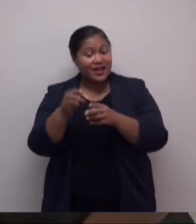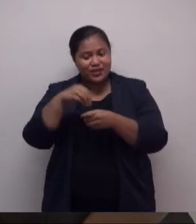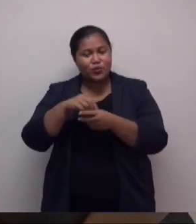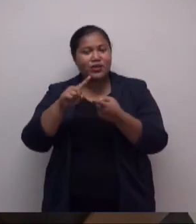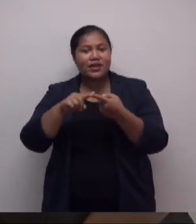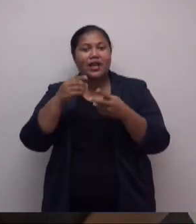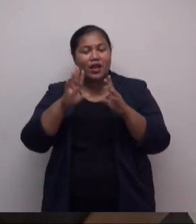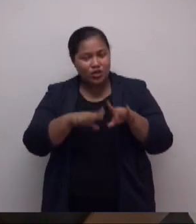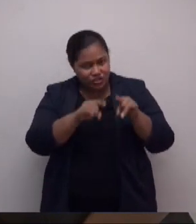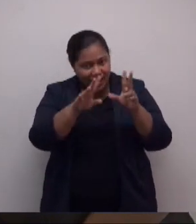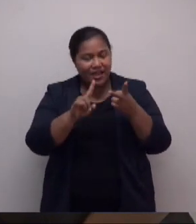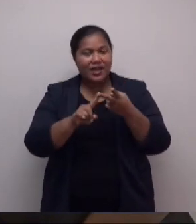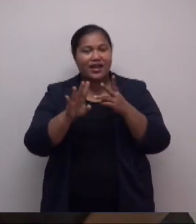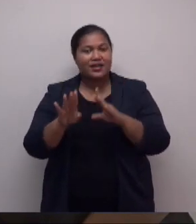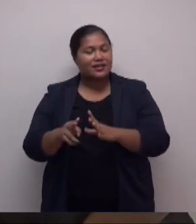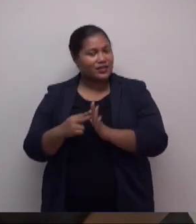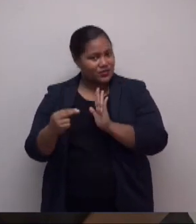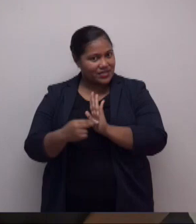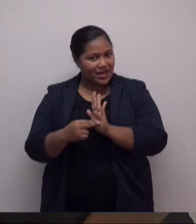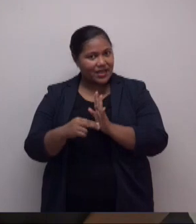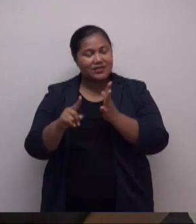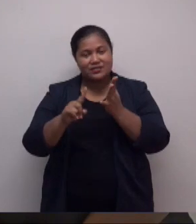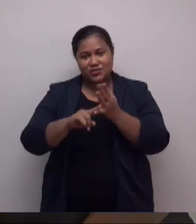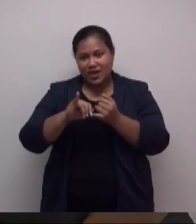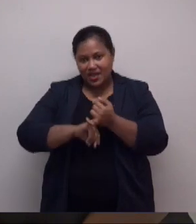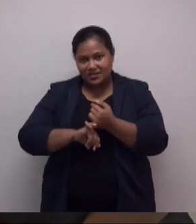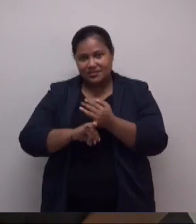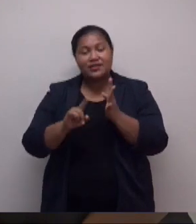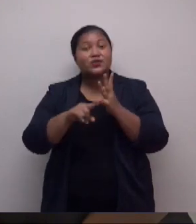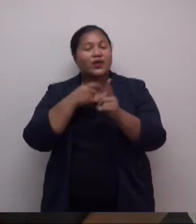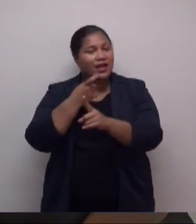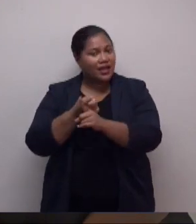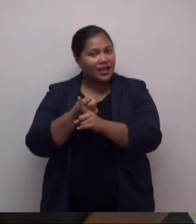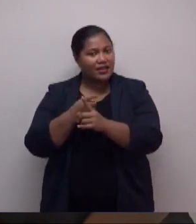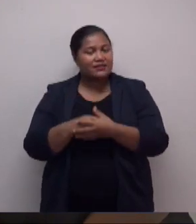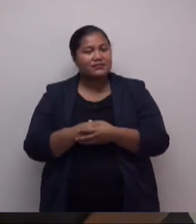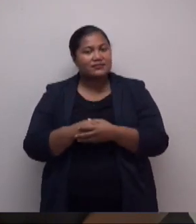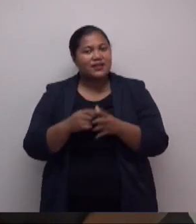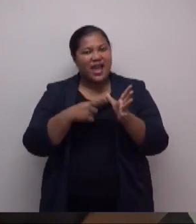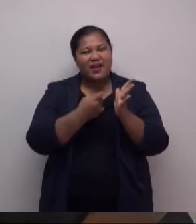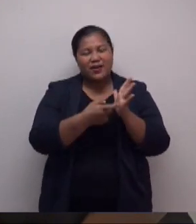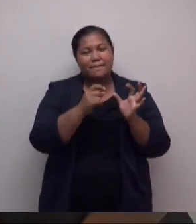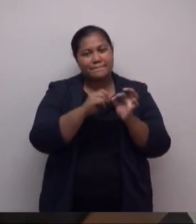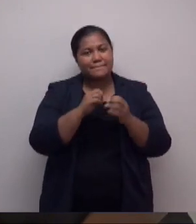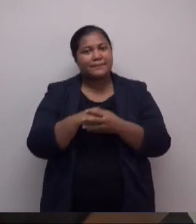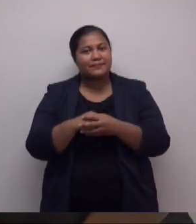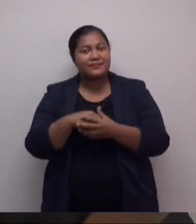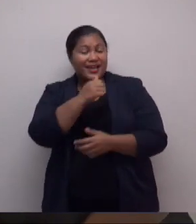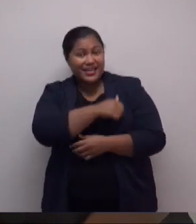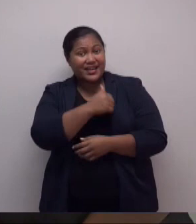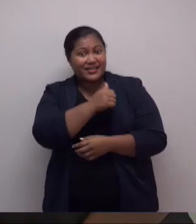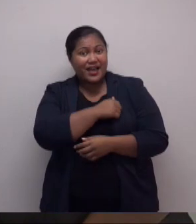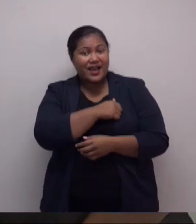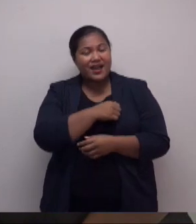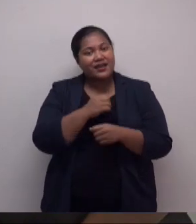New Zealand, United States of America, United Kingdom, the United Arab Emirates, Canada, Qatar,